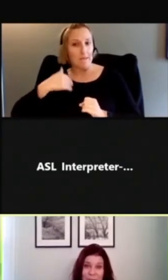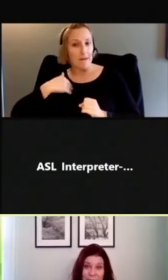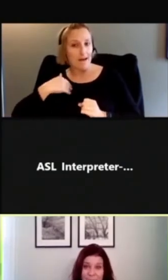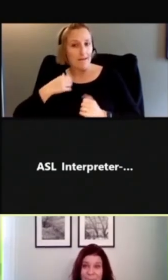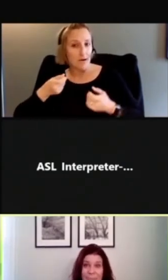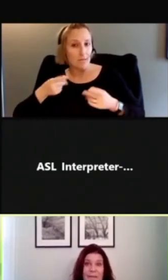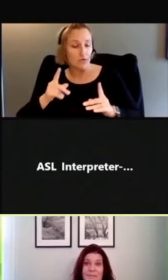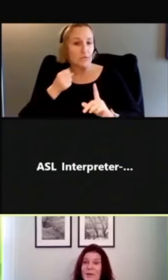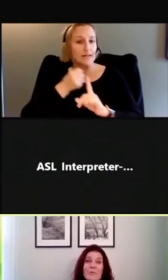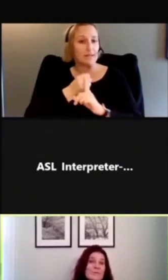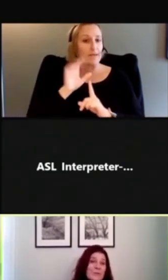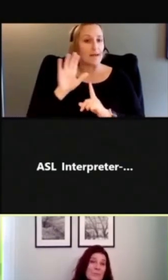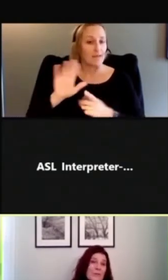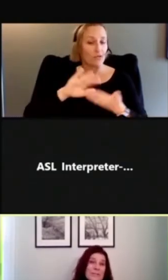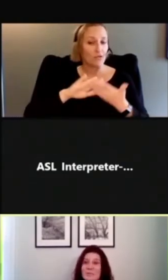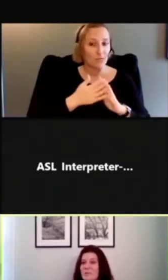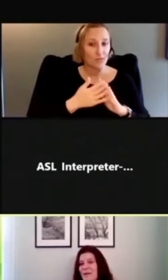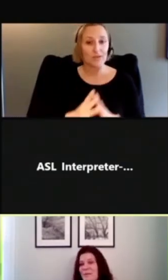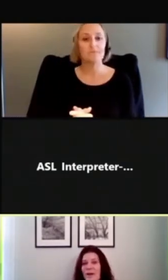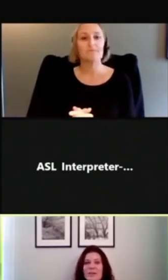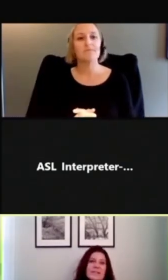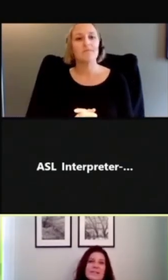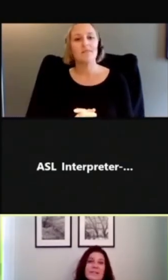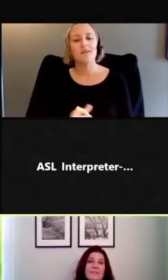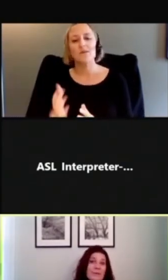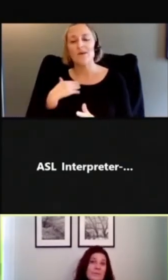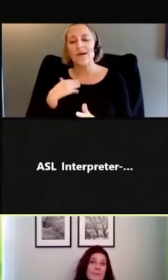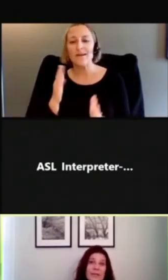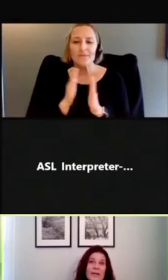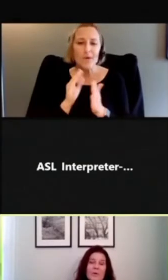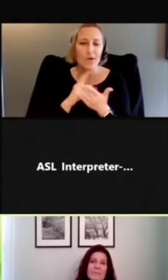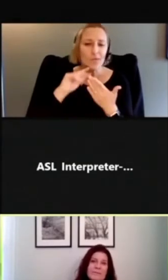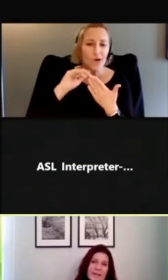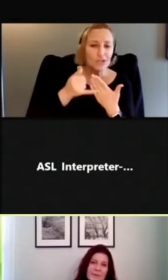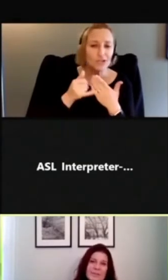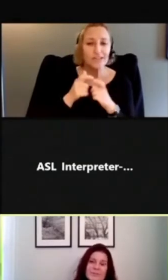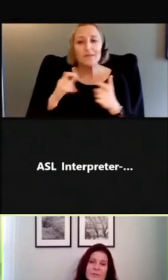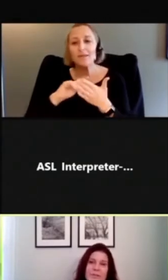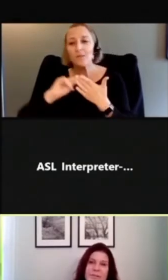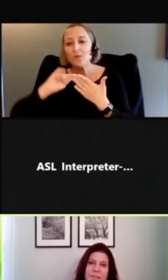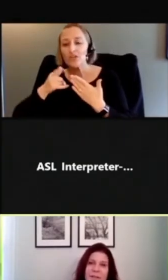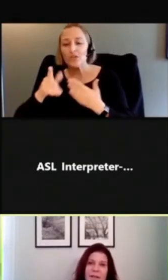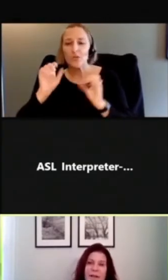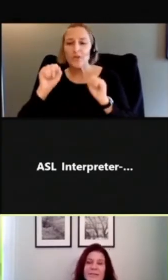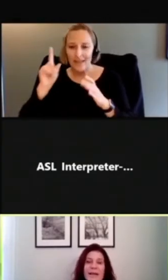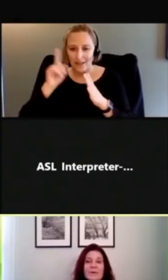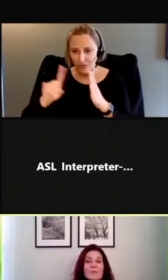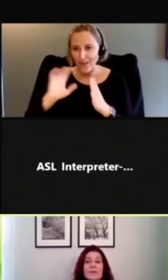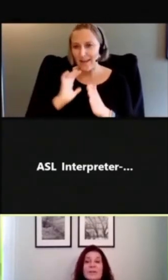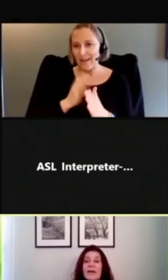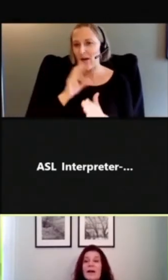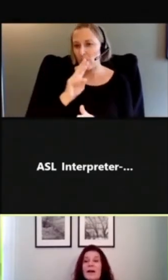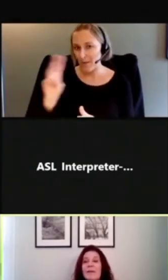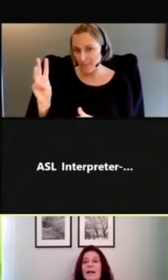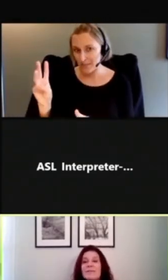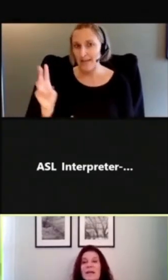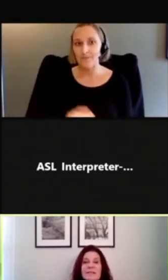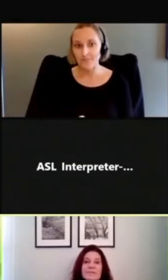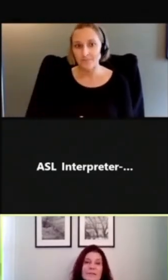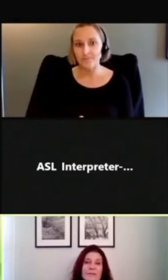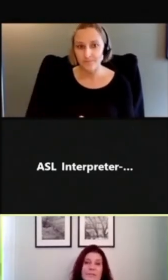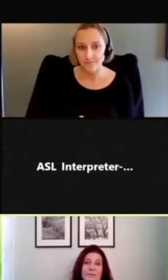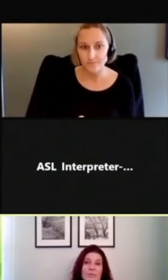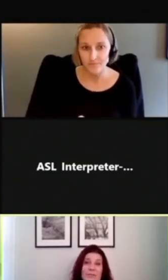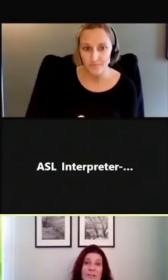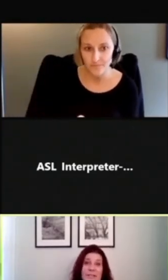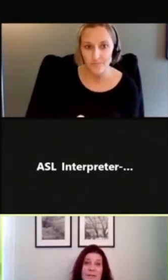on the community. So there's little projects, there's big projects. And if you check out our website, which is floridaliteracy.org, we have a